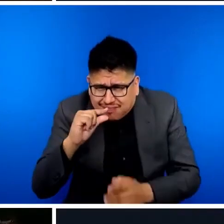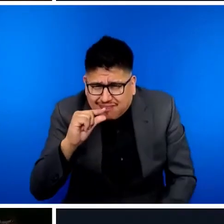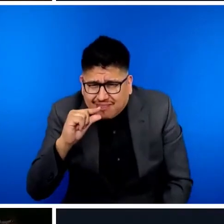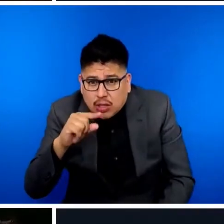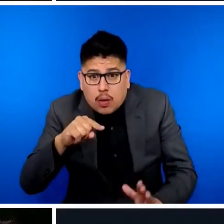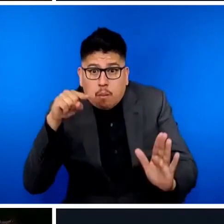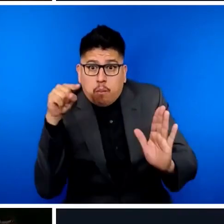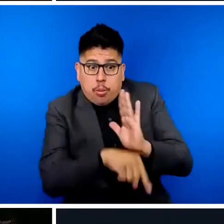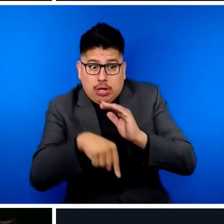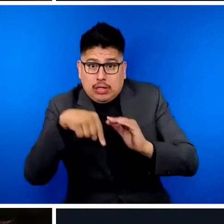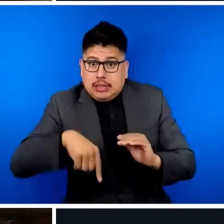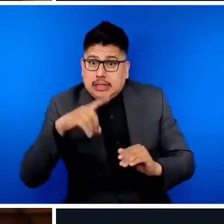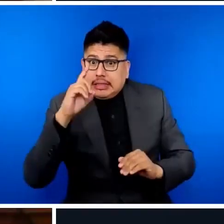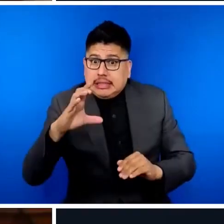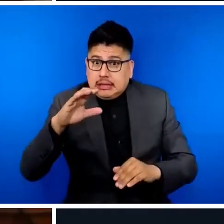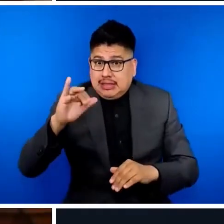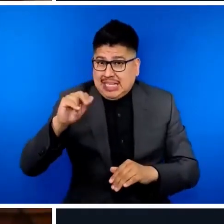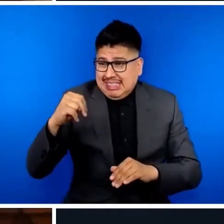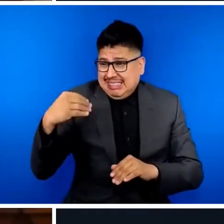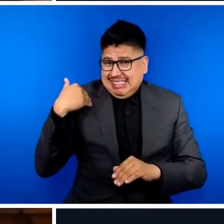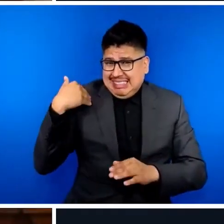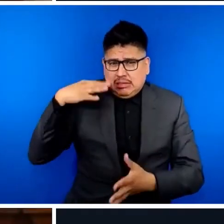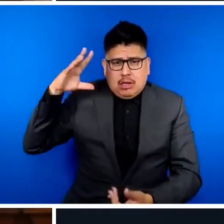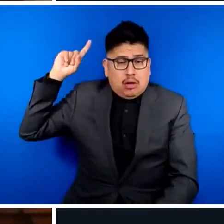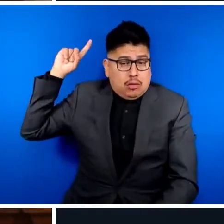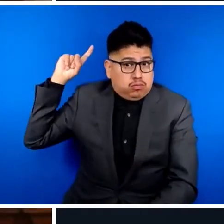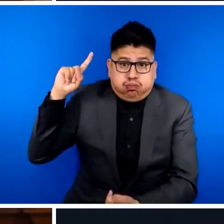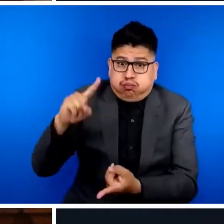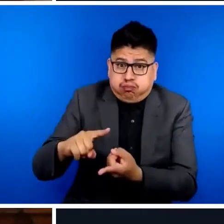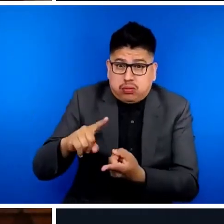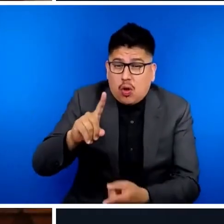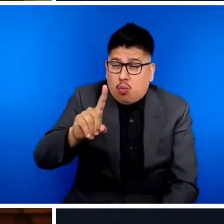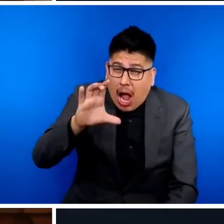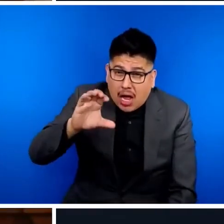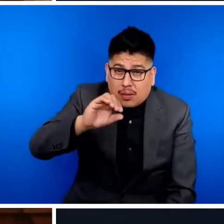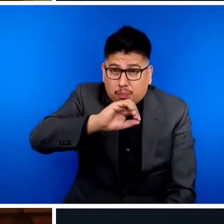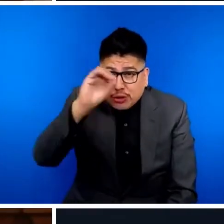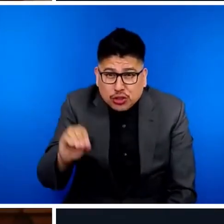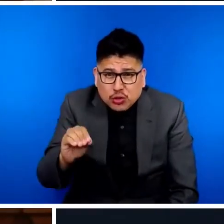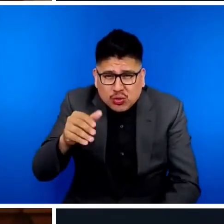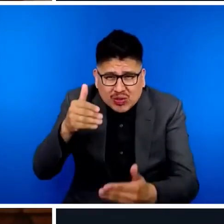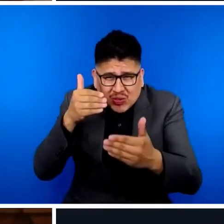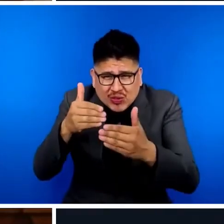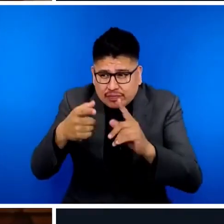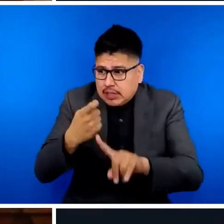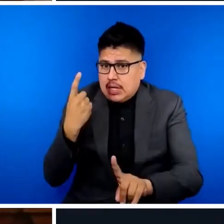were down close to 100% from a year ago.